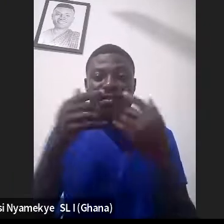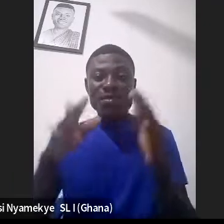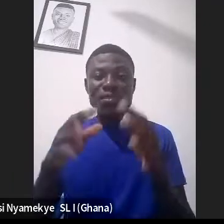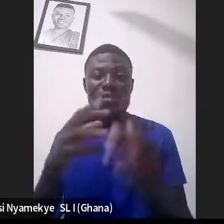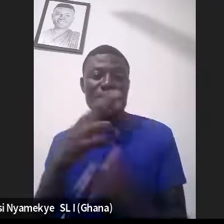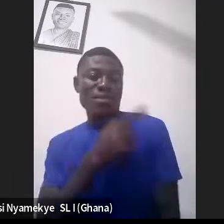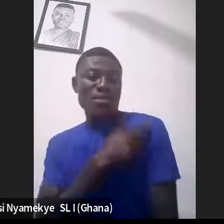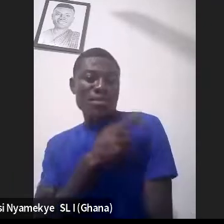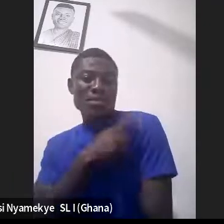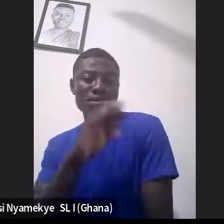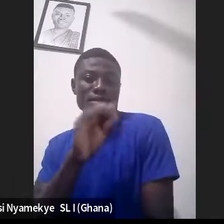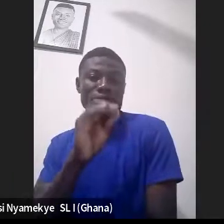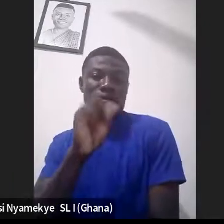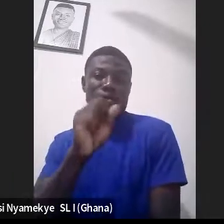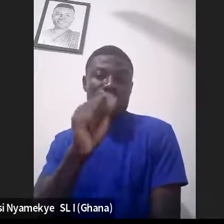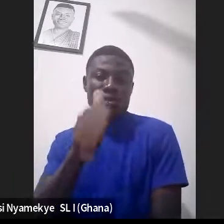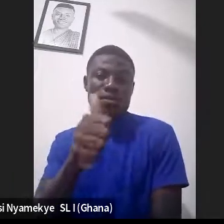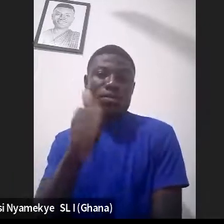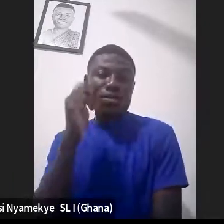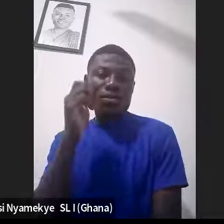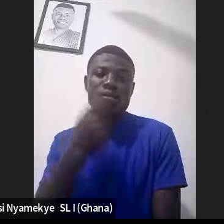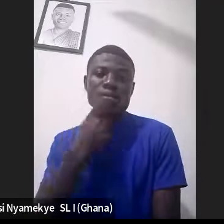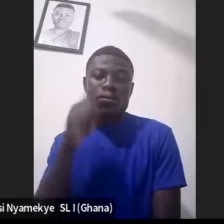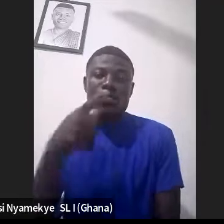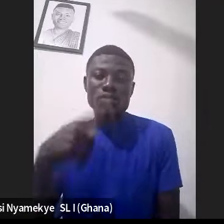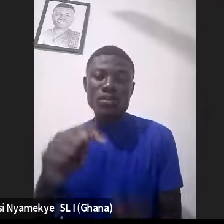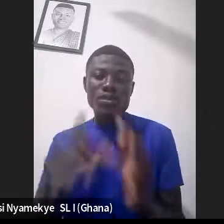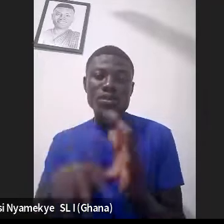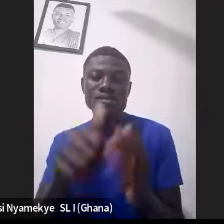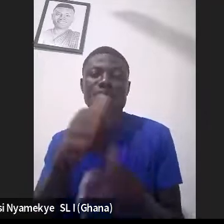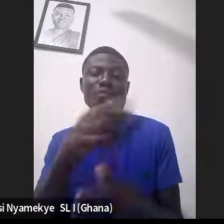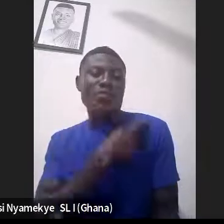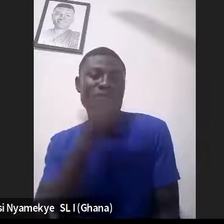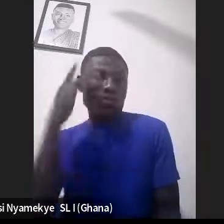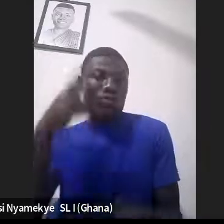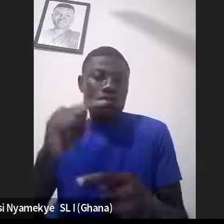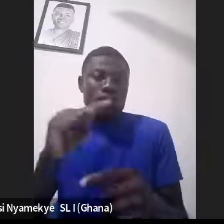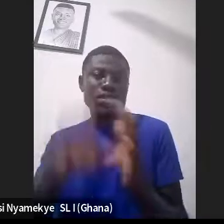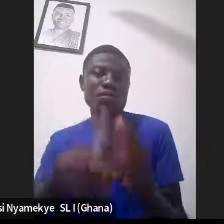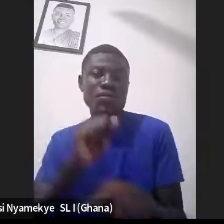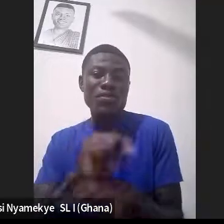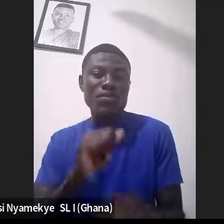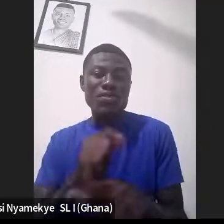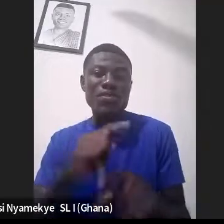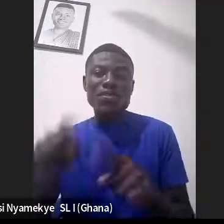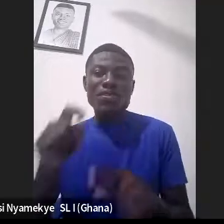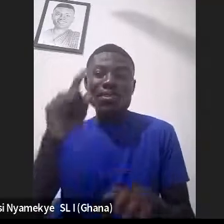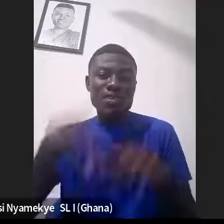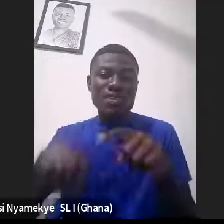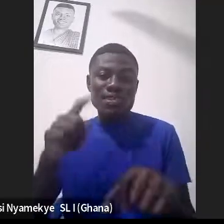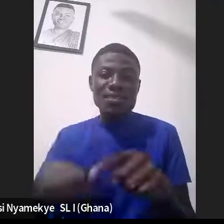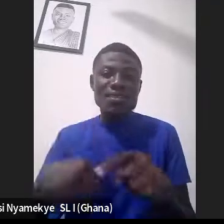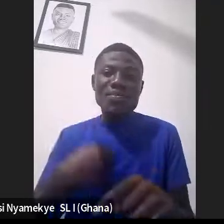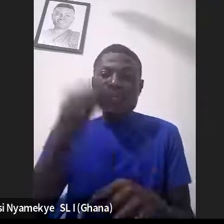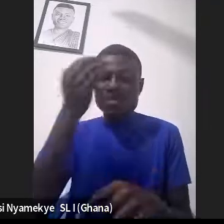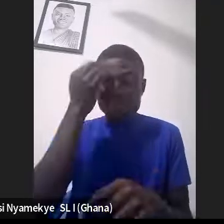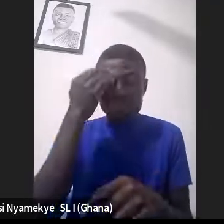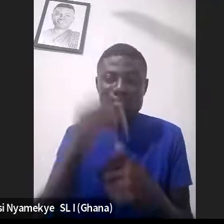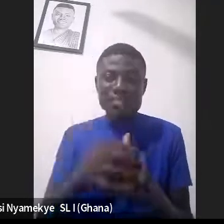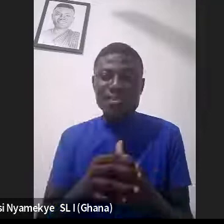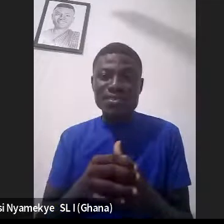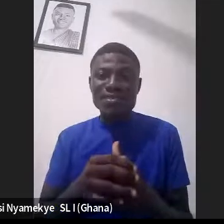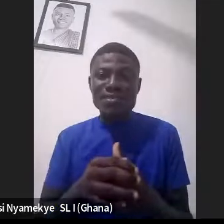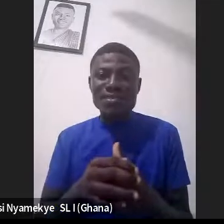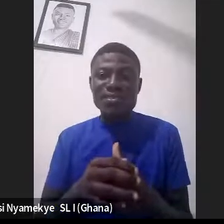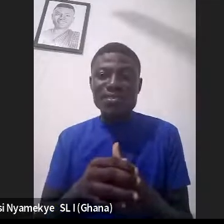me to get her a couple of Rubik's Cubes to try her hands on a couple of things. But hey, I know Rosa, she probably might not